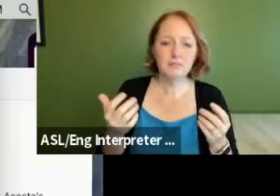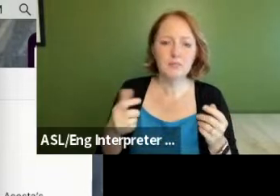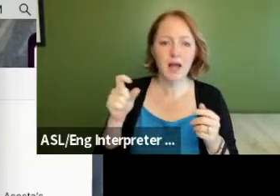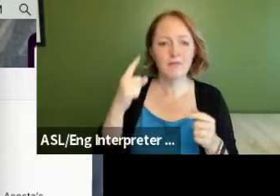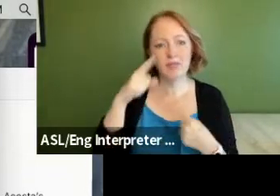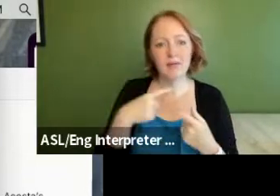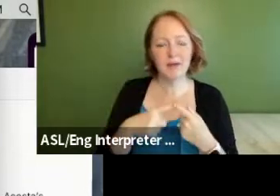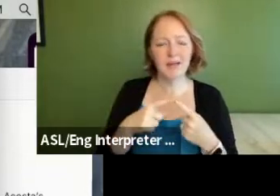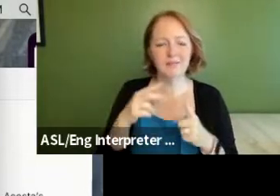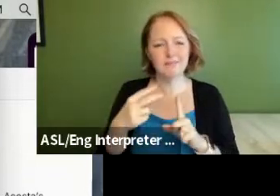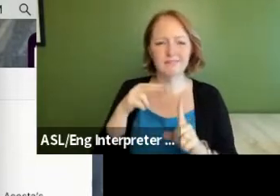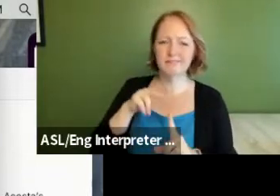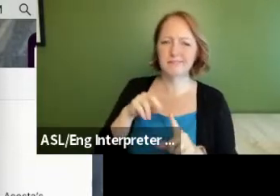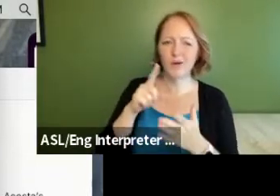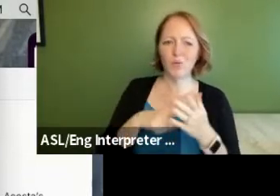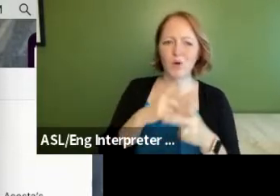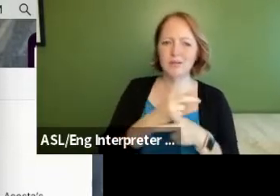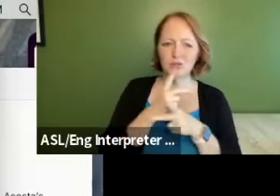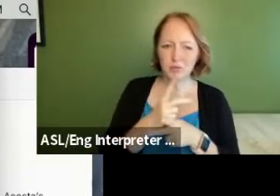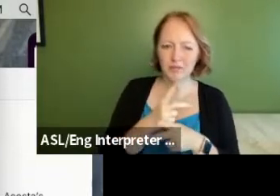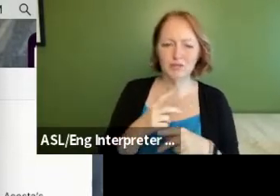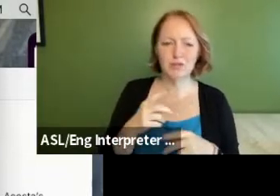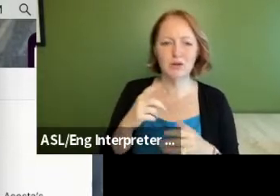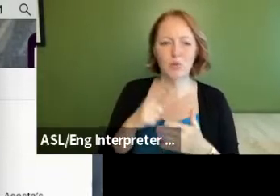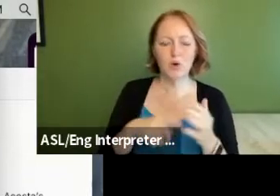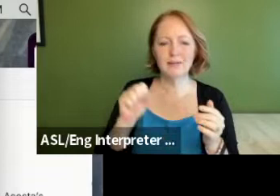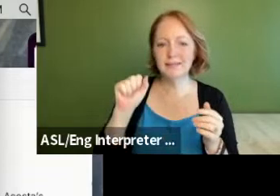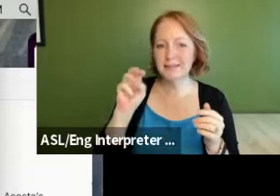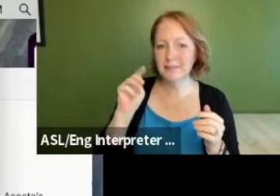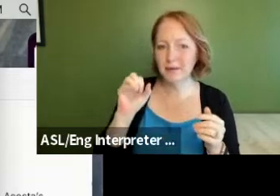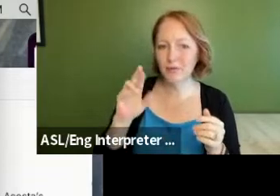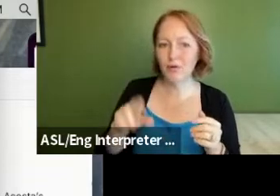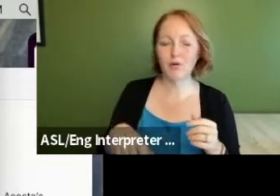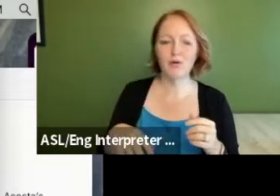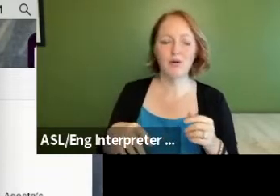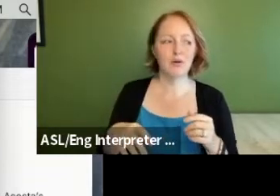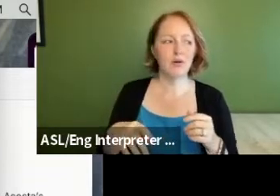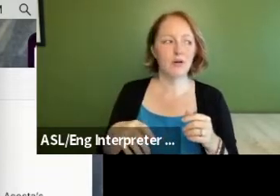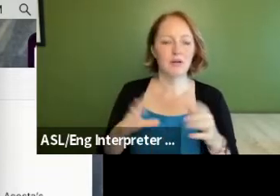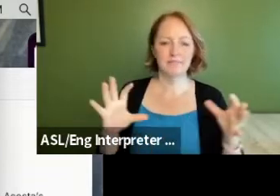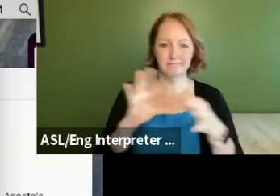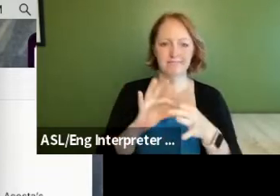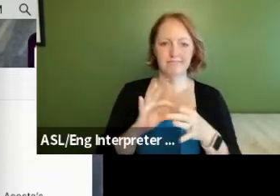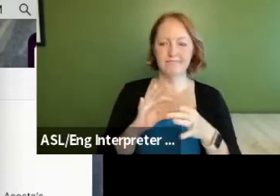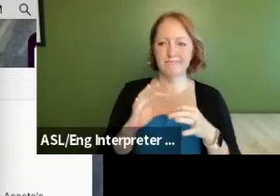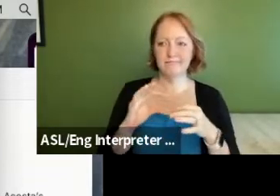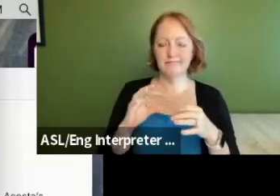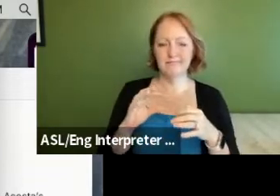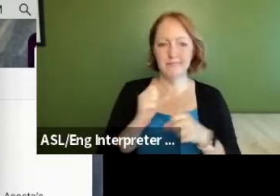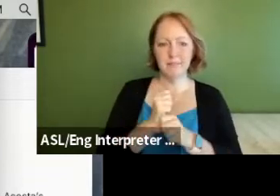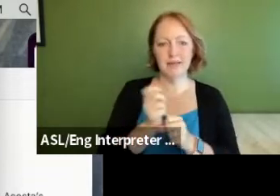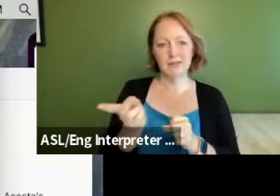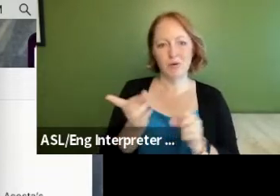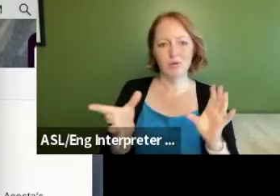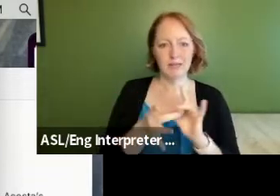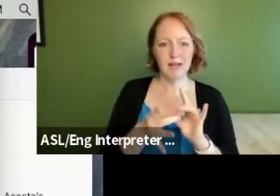about it differently in terms of what supervision and what seminar, and thinking about the binding of the two in a way that makes those